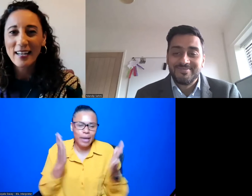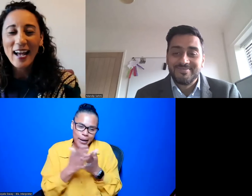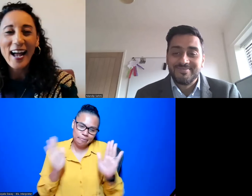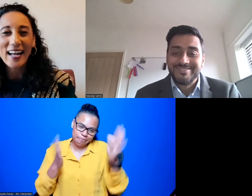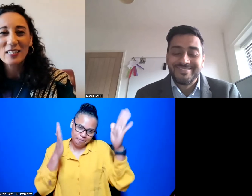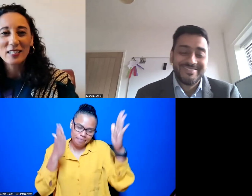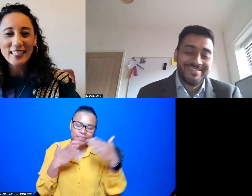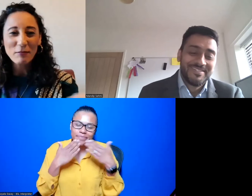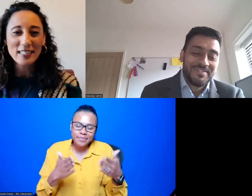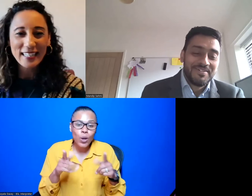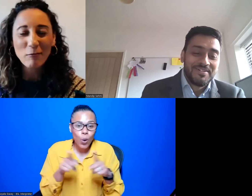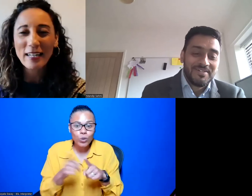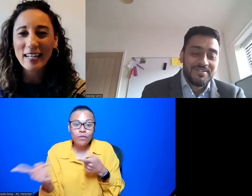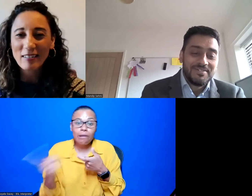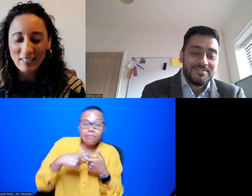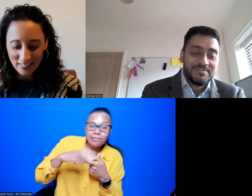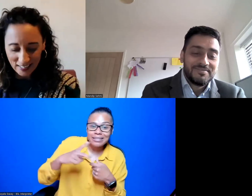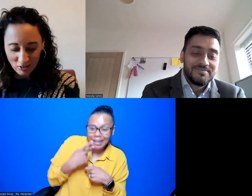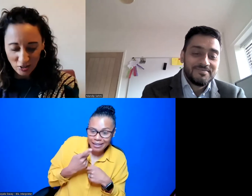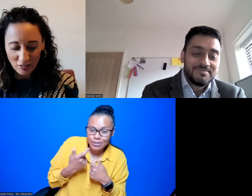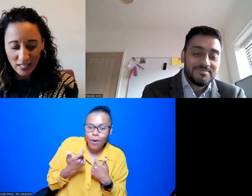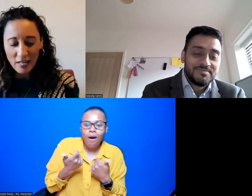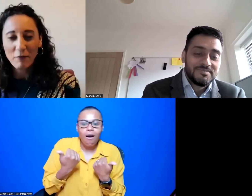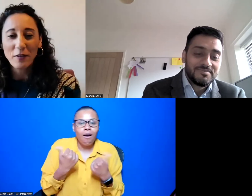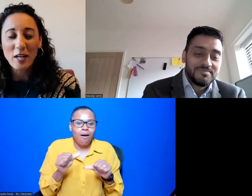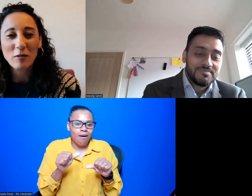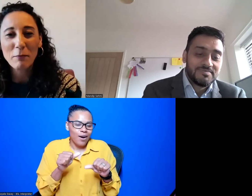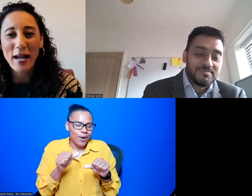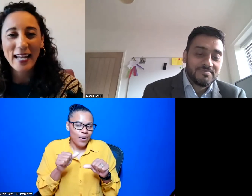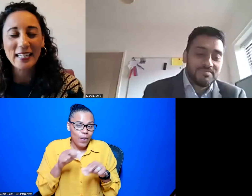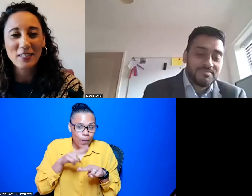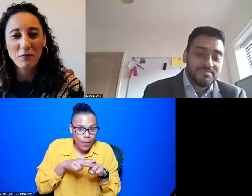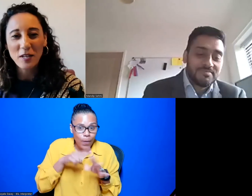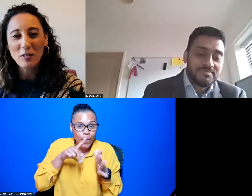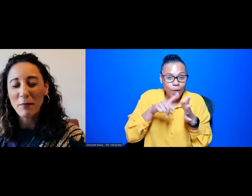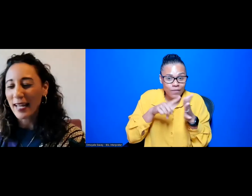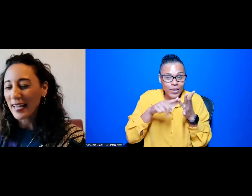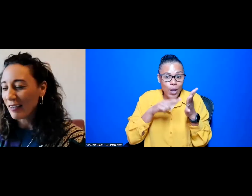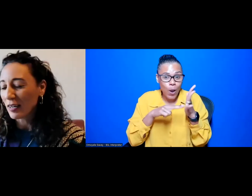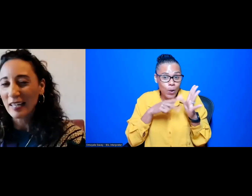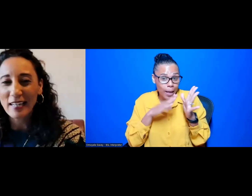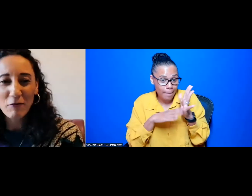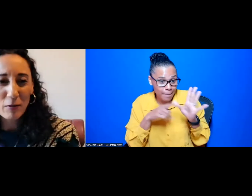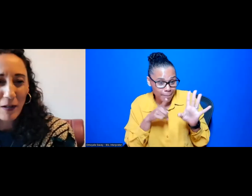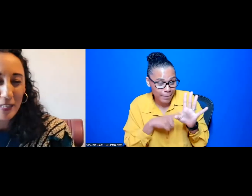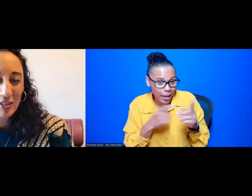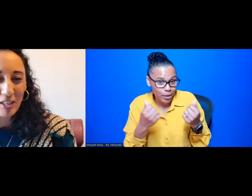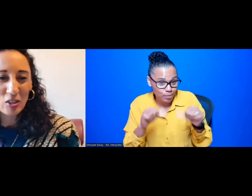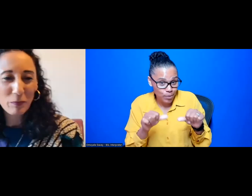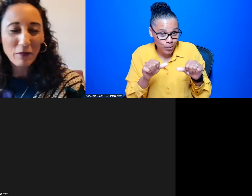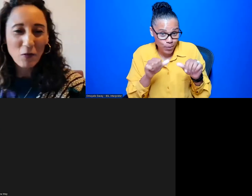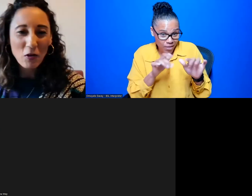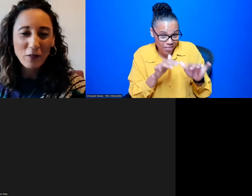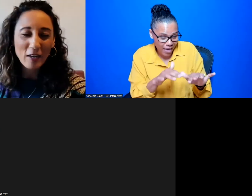in. And seamlessly, we're now going to introduce Fiona May. So Fiona May, I gave you a bit of an